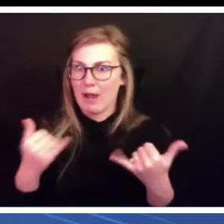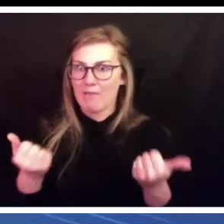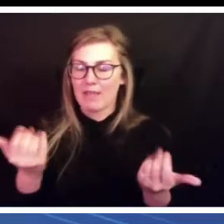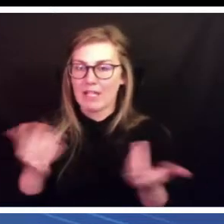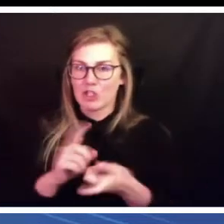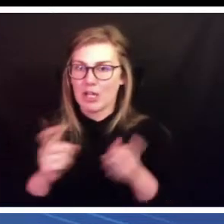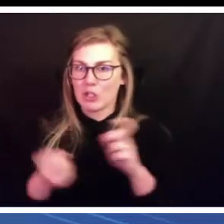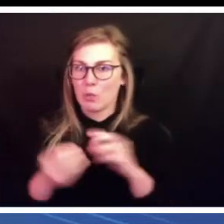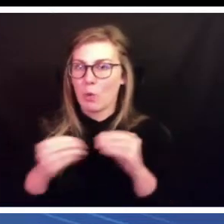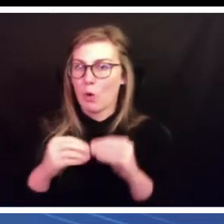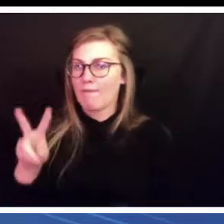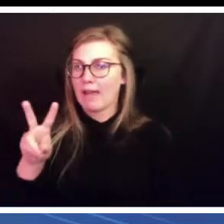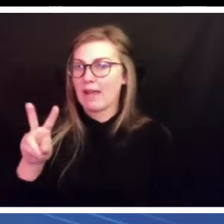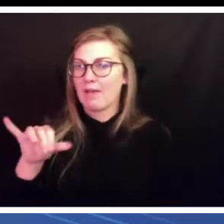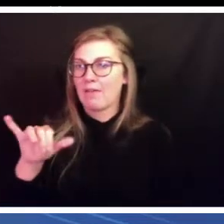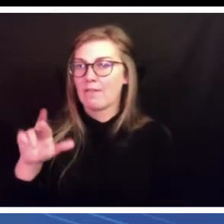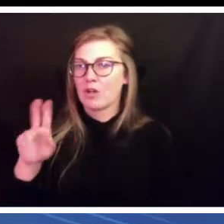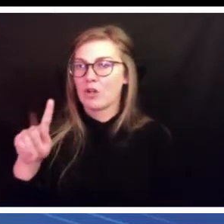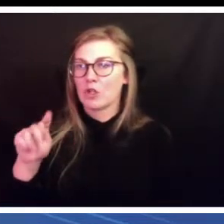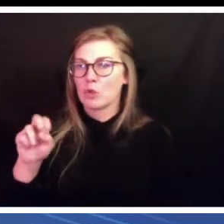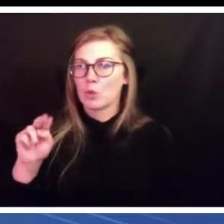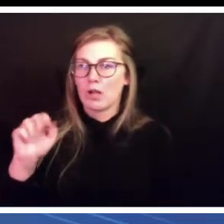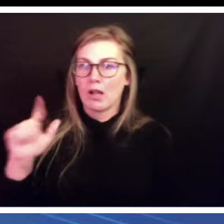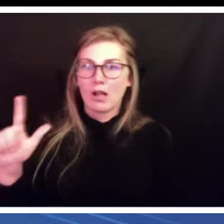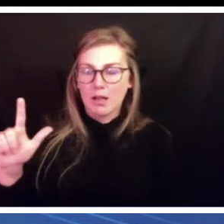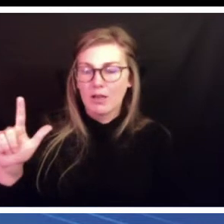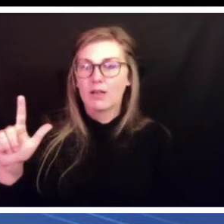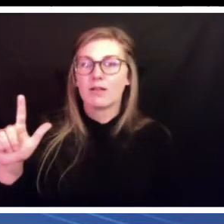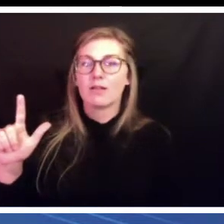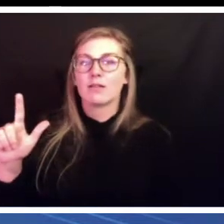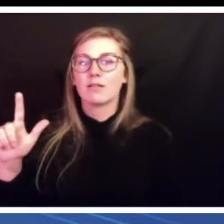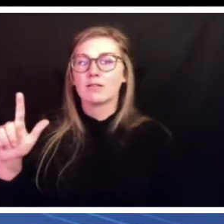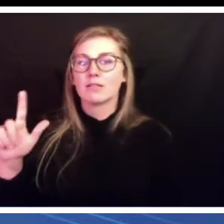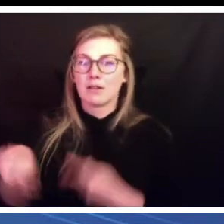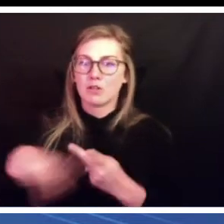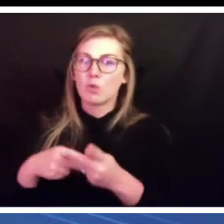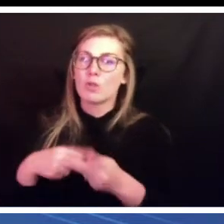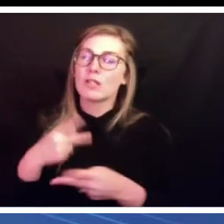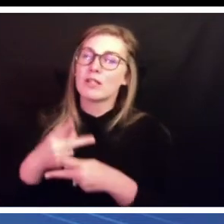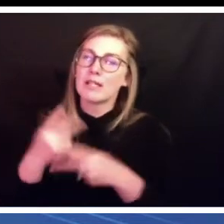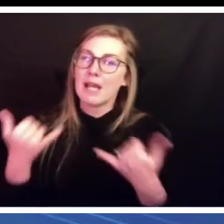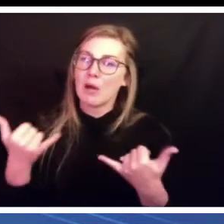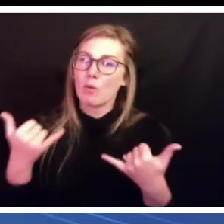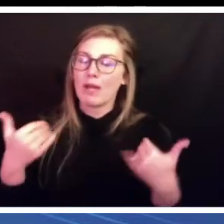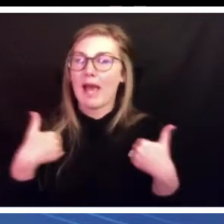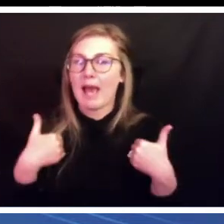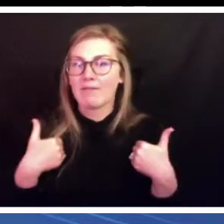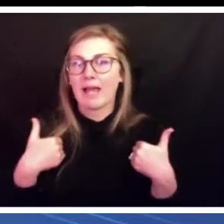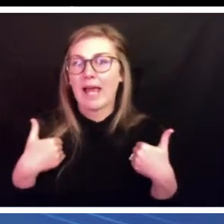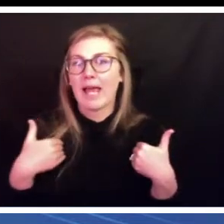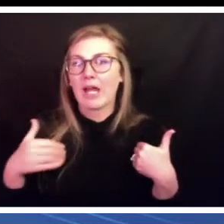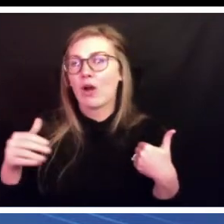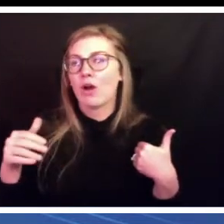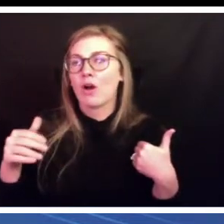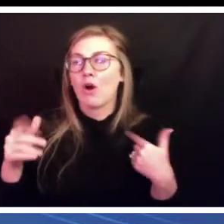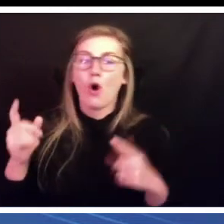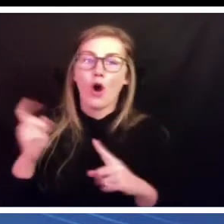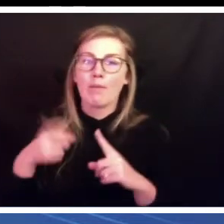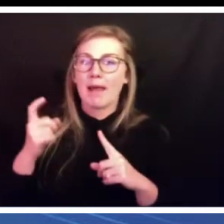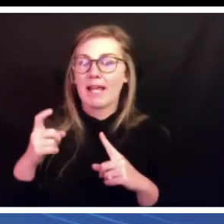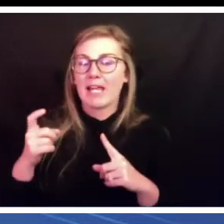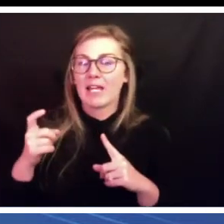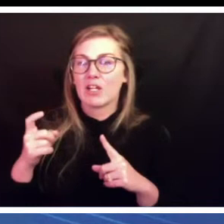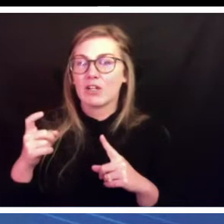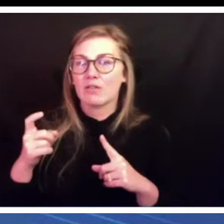seen, you know, more platforms instituting say like auto-generated captions and more accurate auto